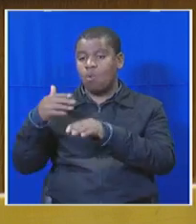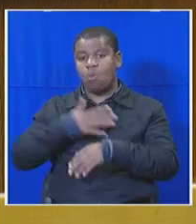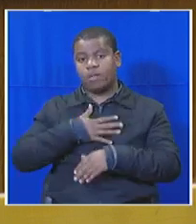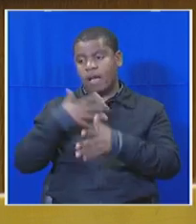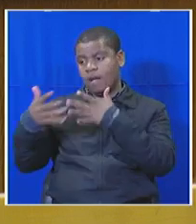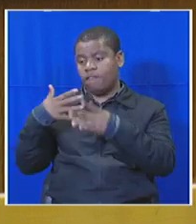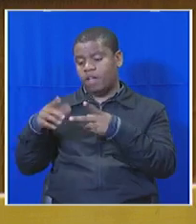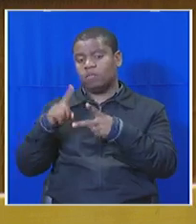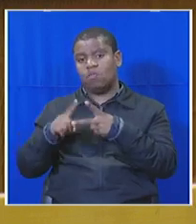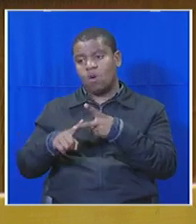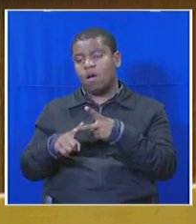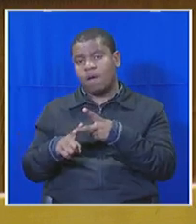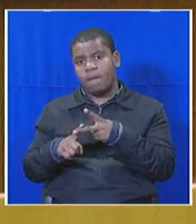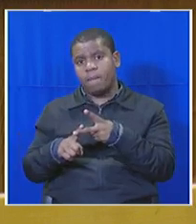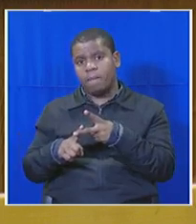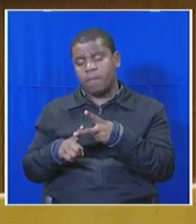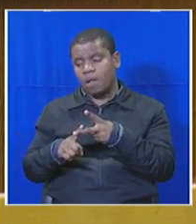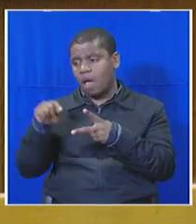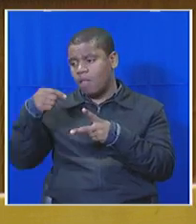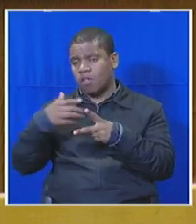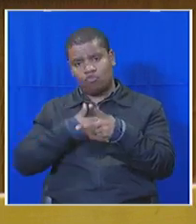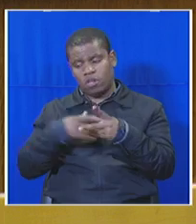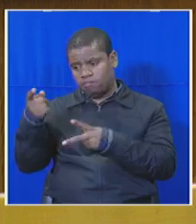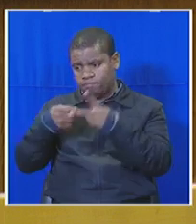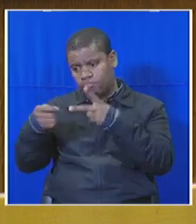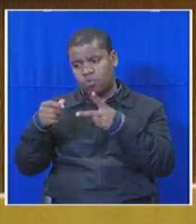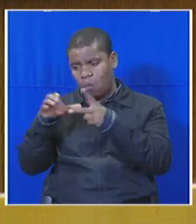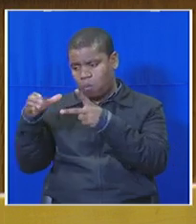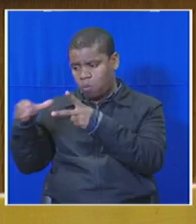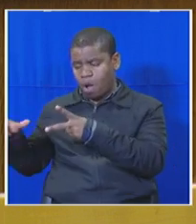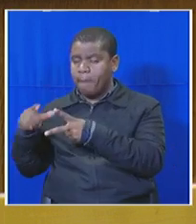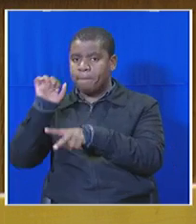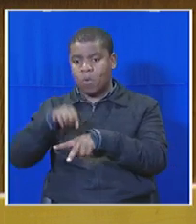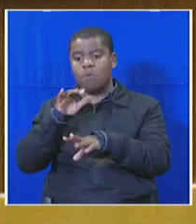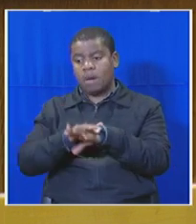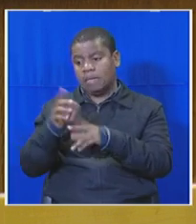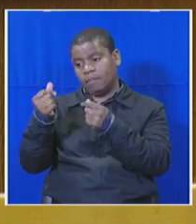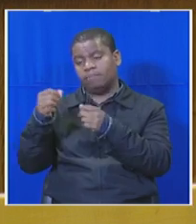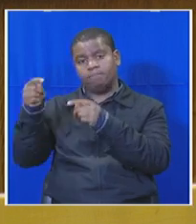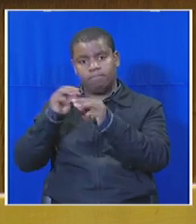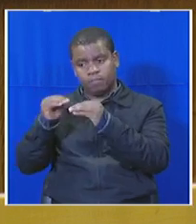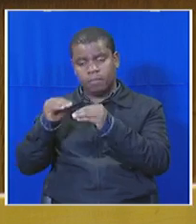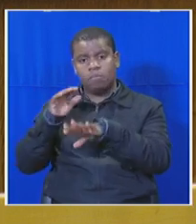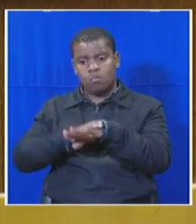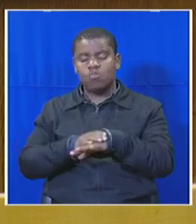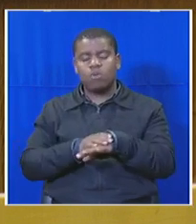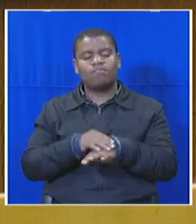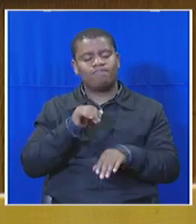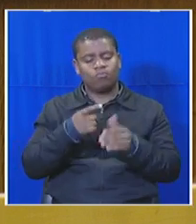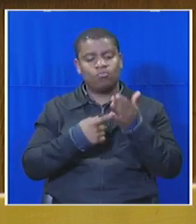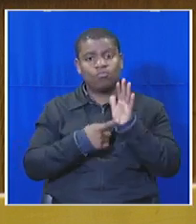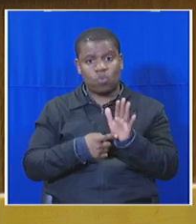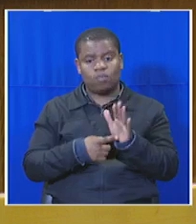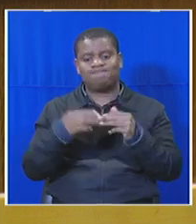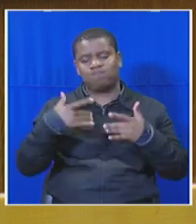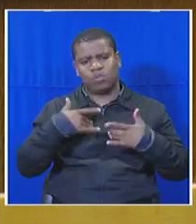and the Water Trading entity. The gross incompetence in financial management addressed by the Auditor General should give rise to grave cause for